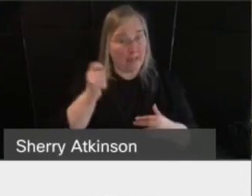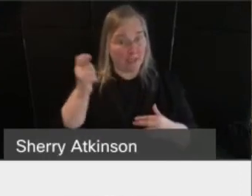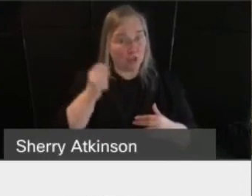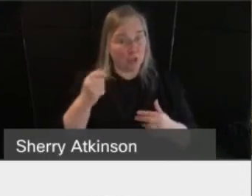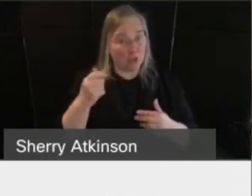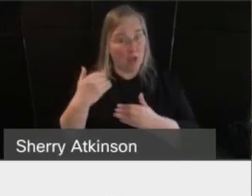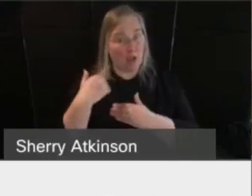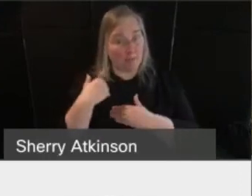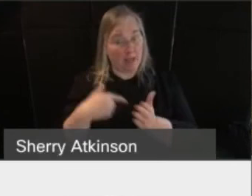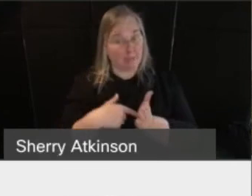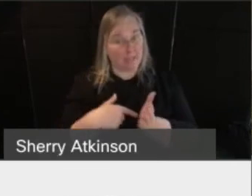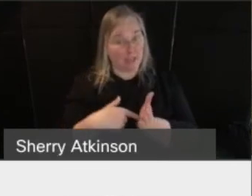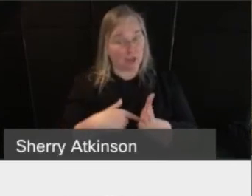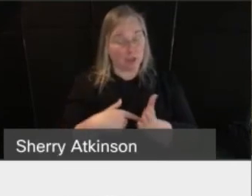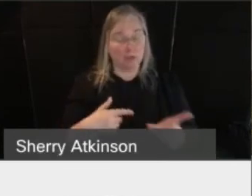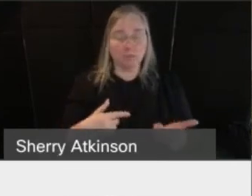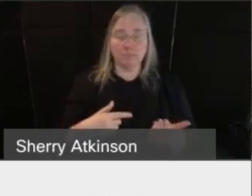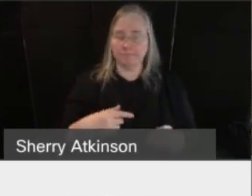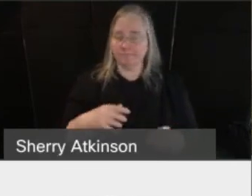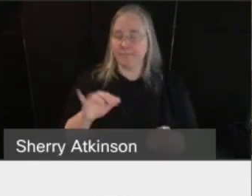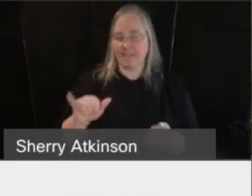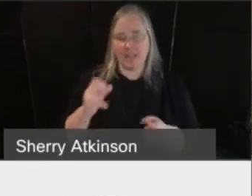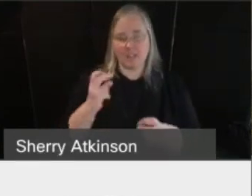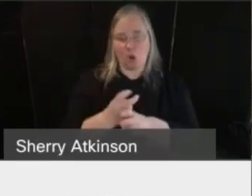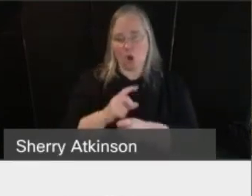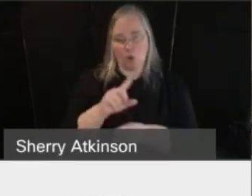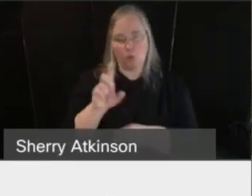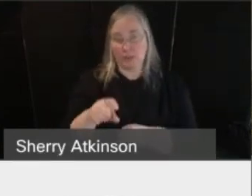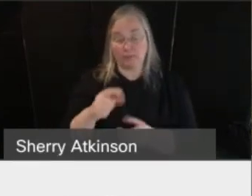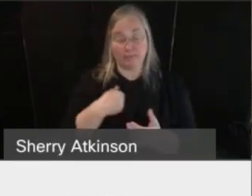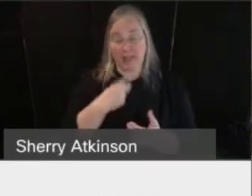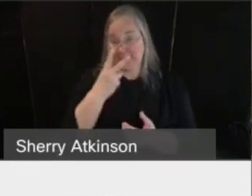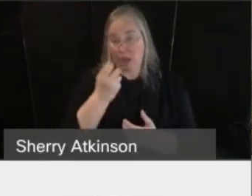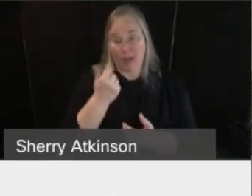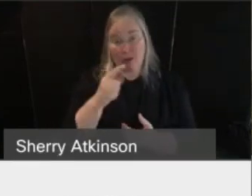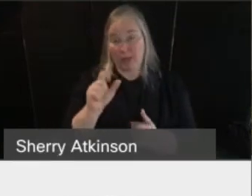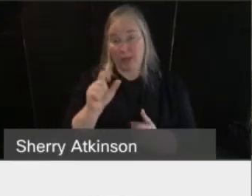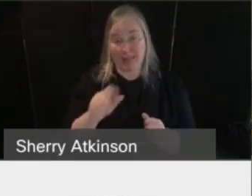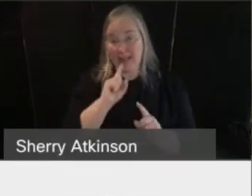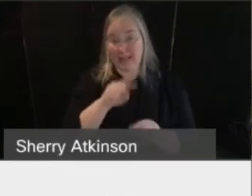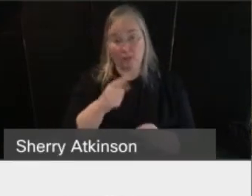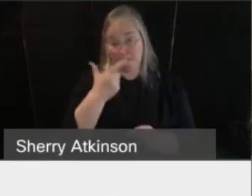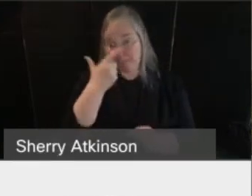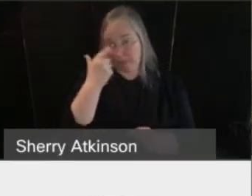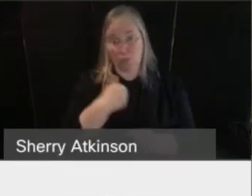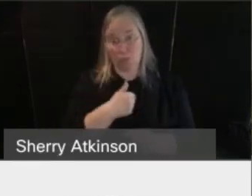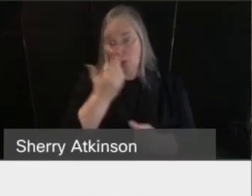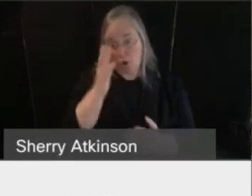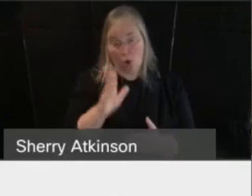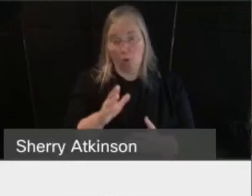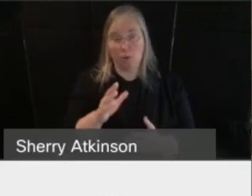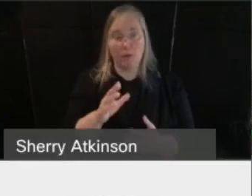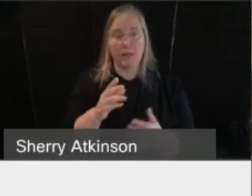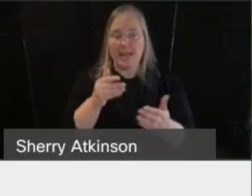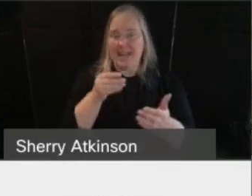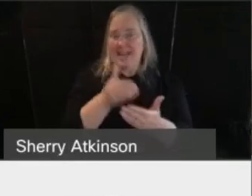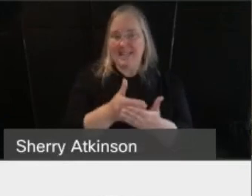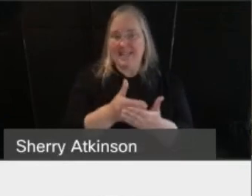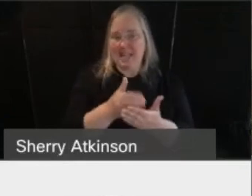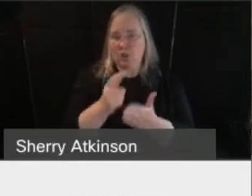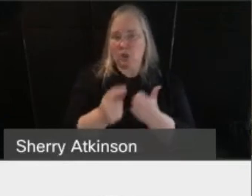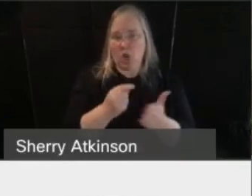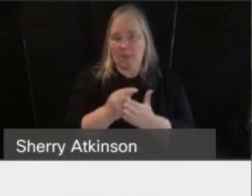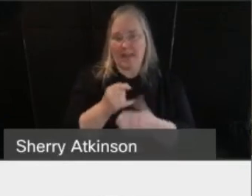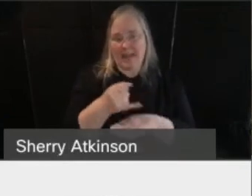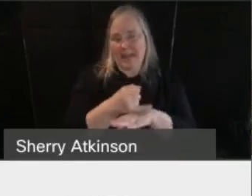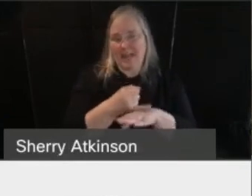That's a hard question, and I doubt anybody can really answer it because we don't know. So I think in the near term, interest rates are going to